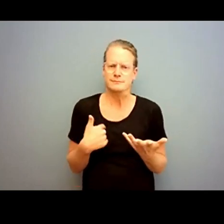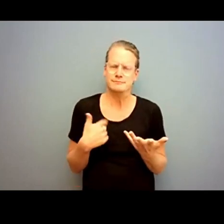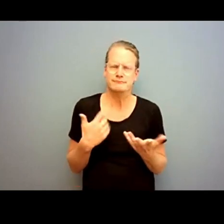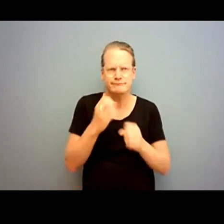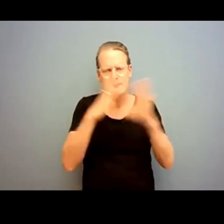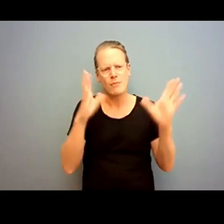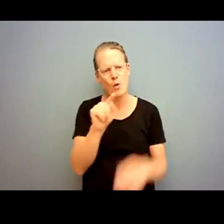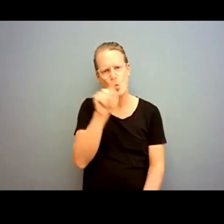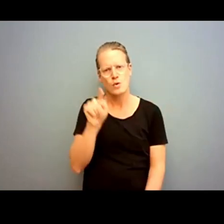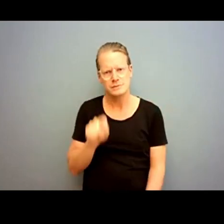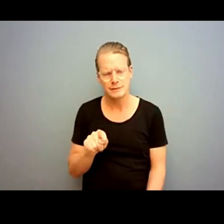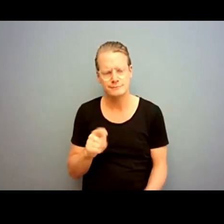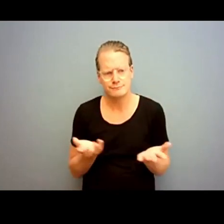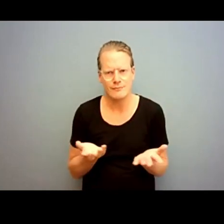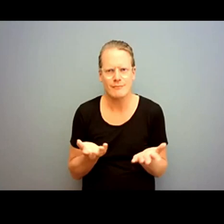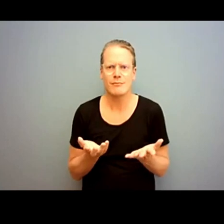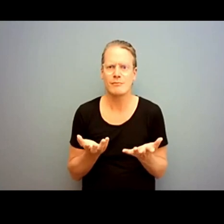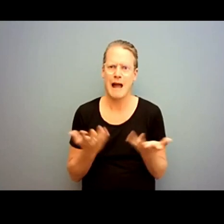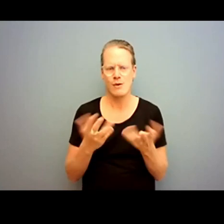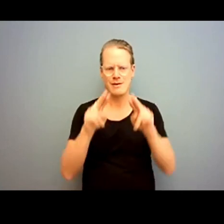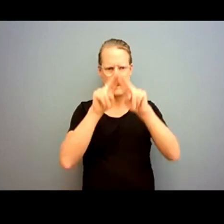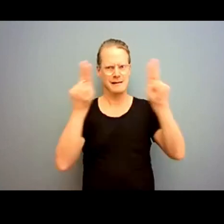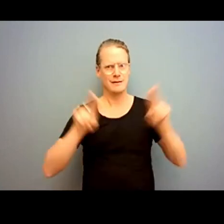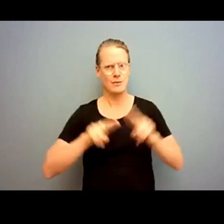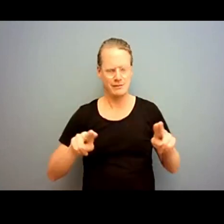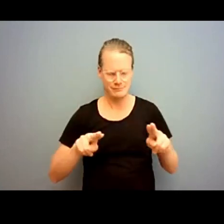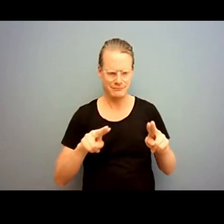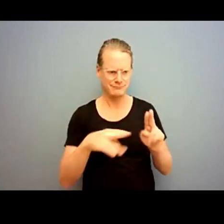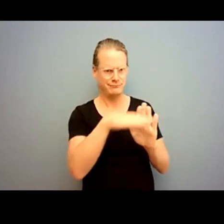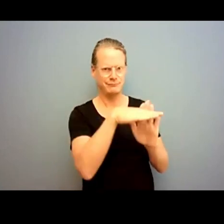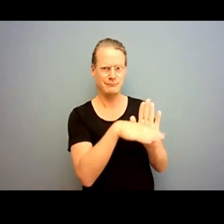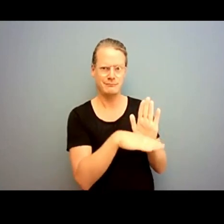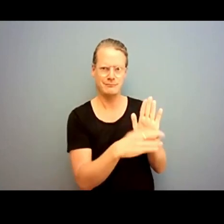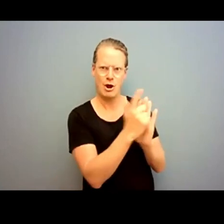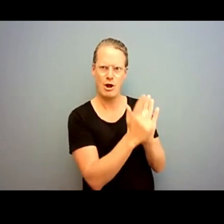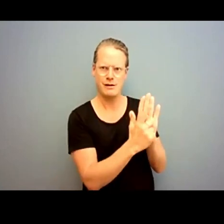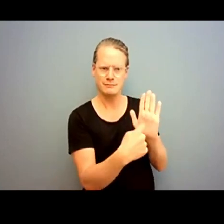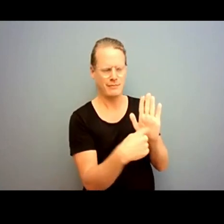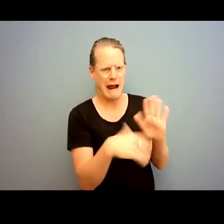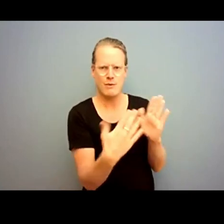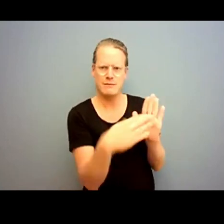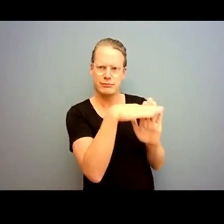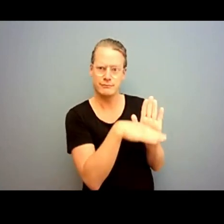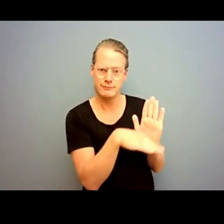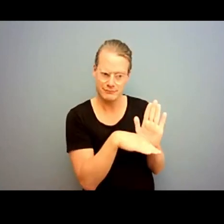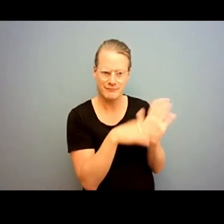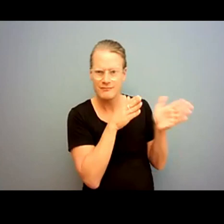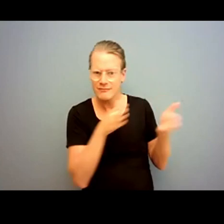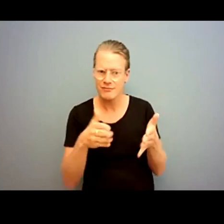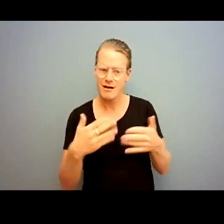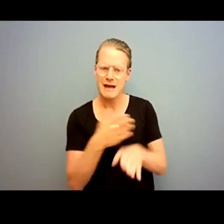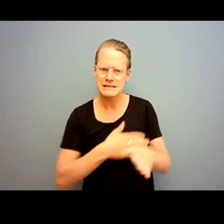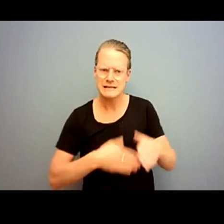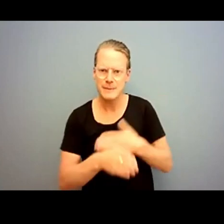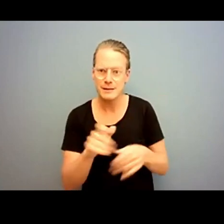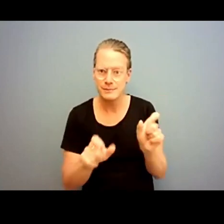law have to say about Indigenous persons and groups with disabilities? Secondly, how does it